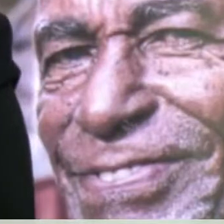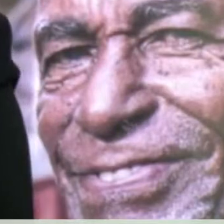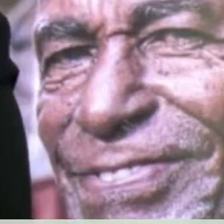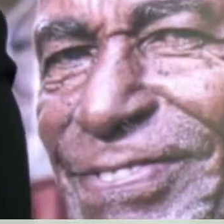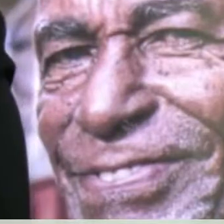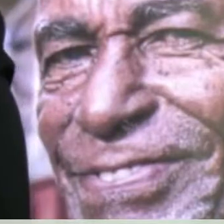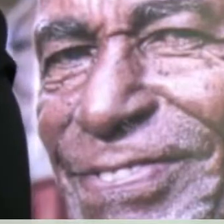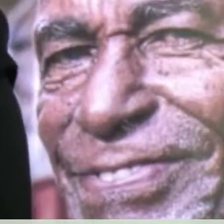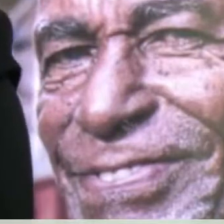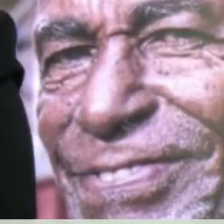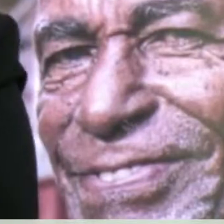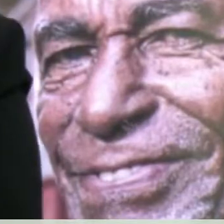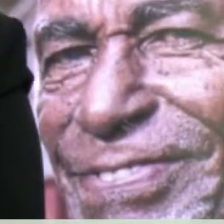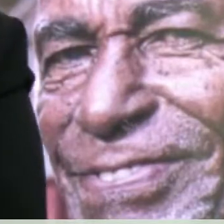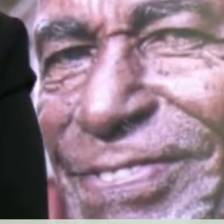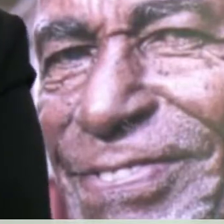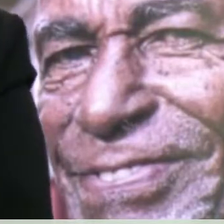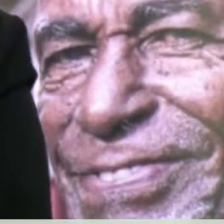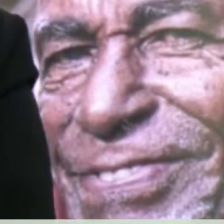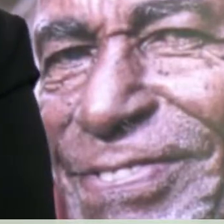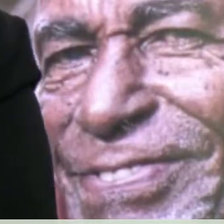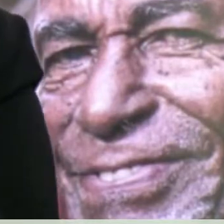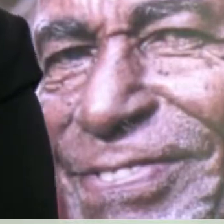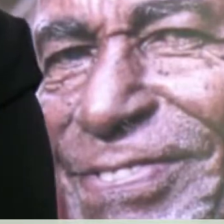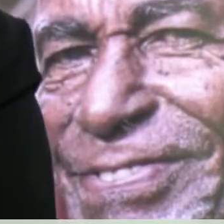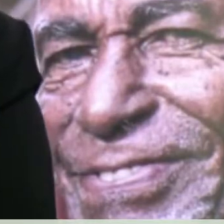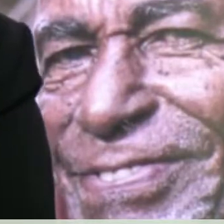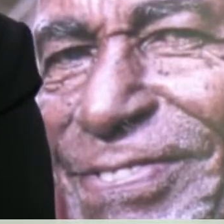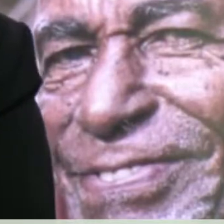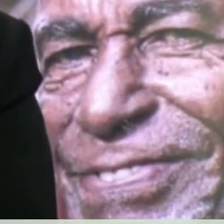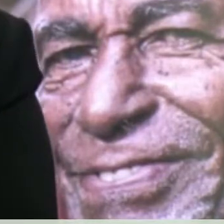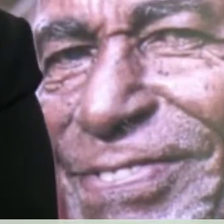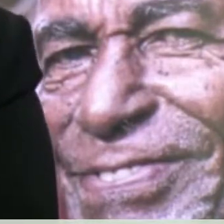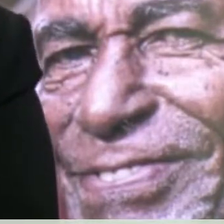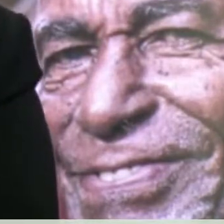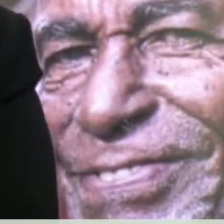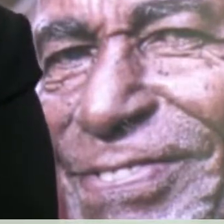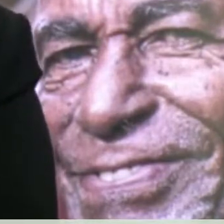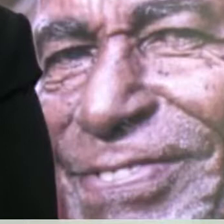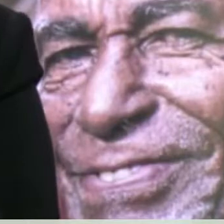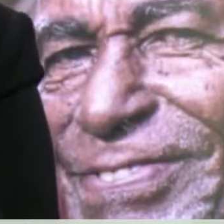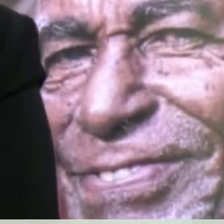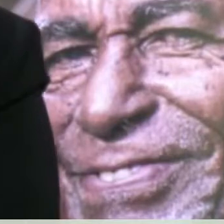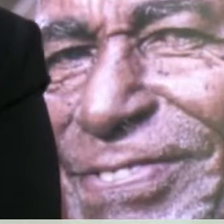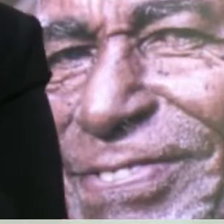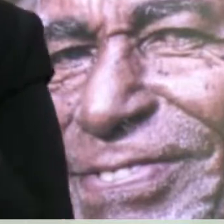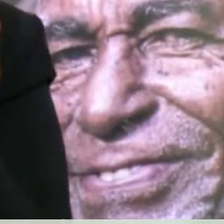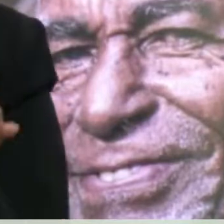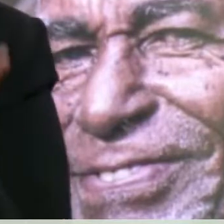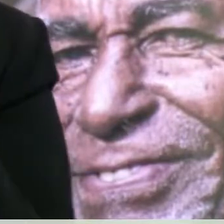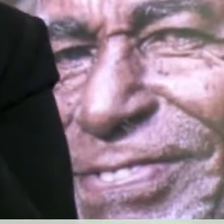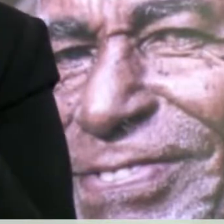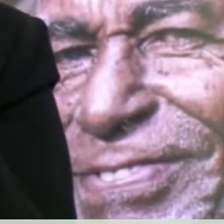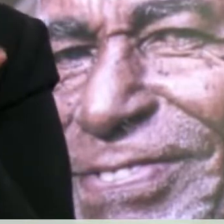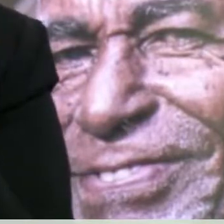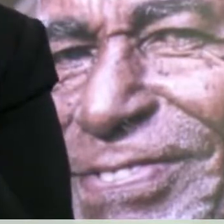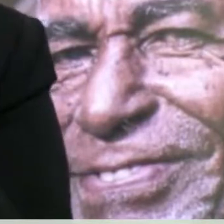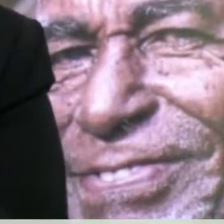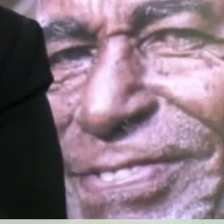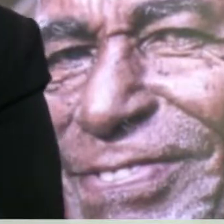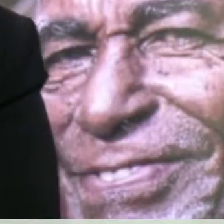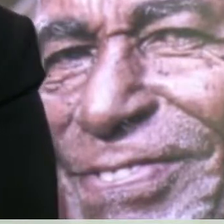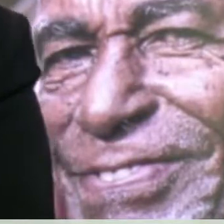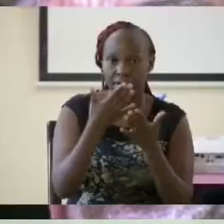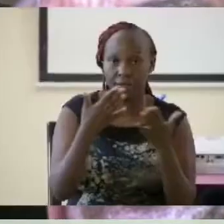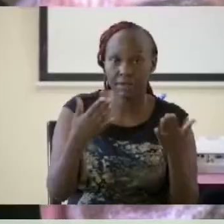important tool for all organizations providing legal aid services. and I'll go back to what I told you the first day.